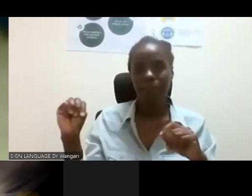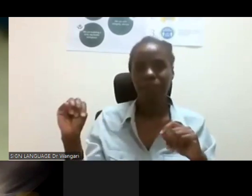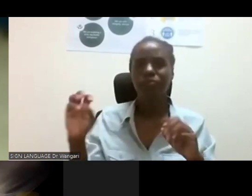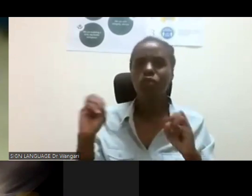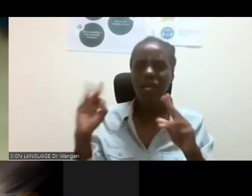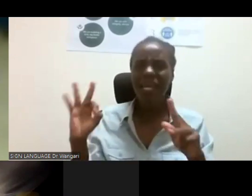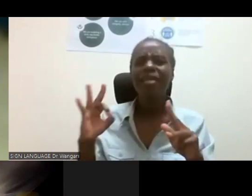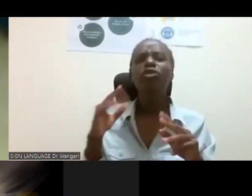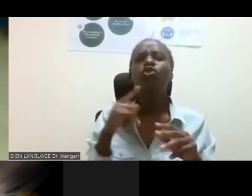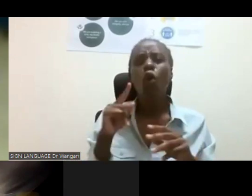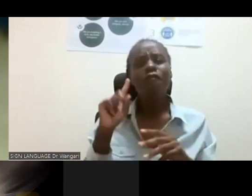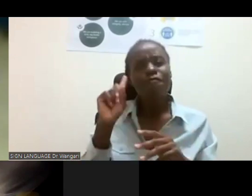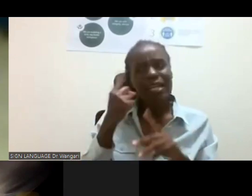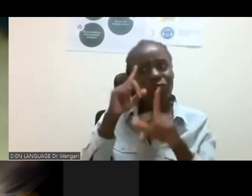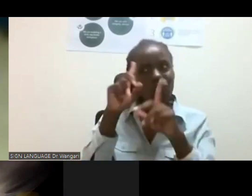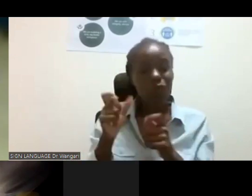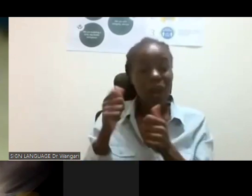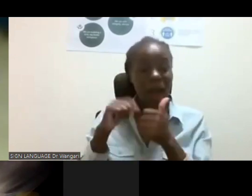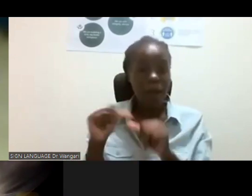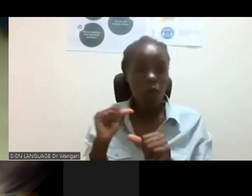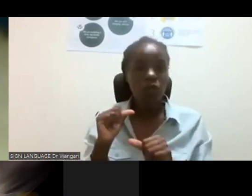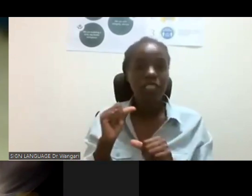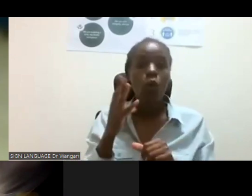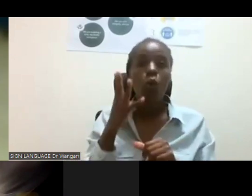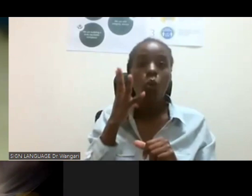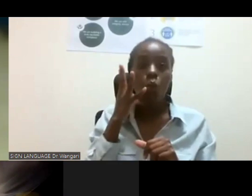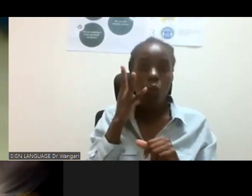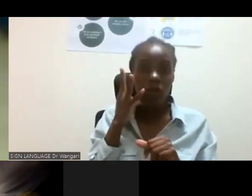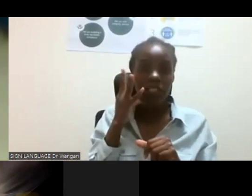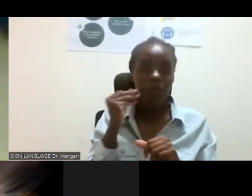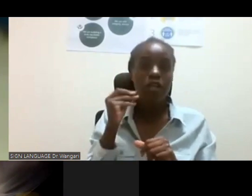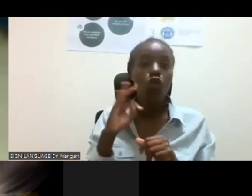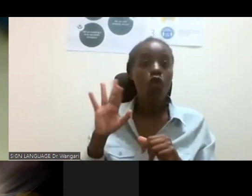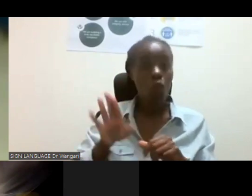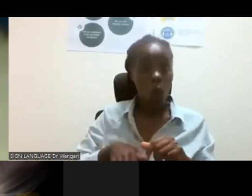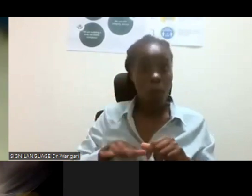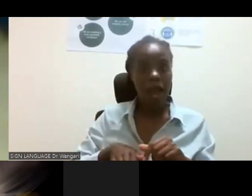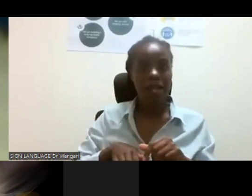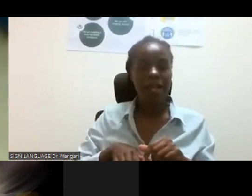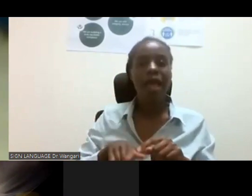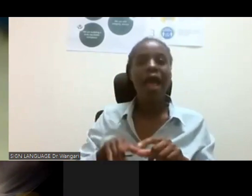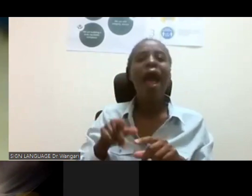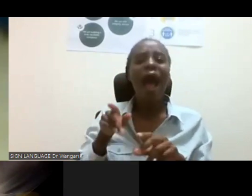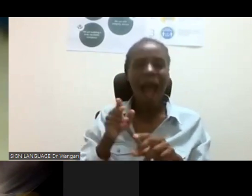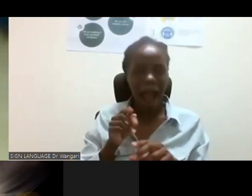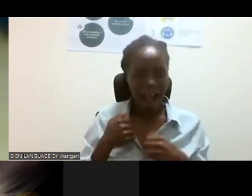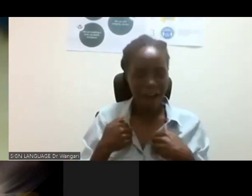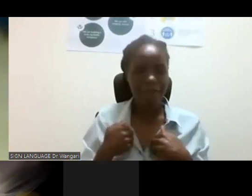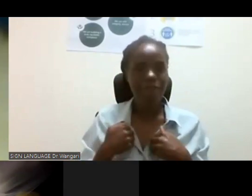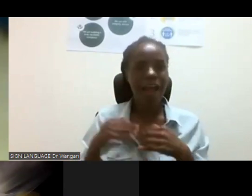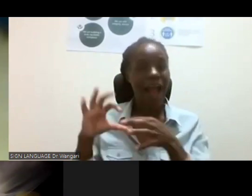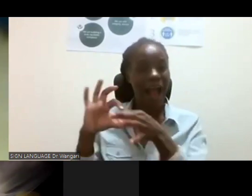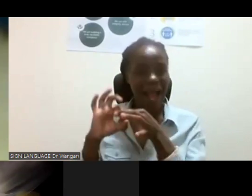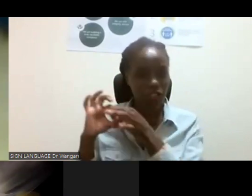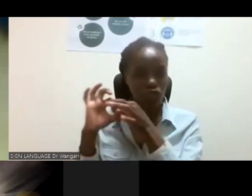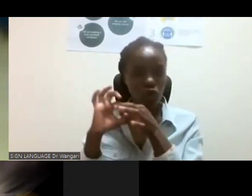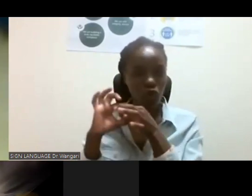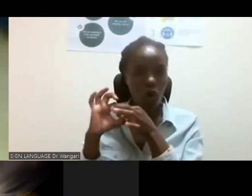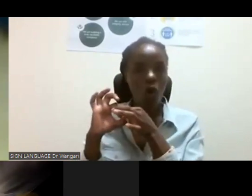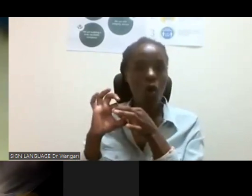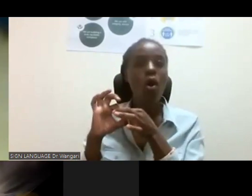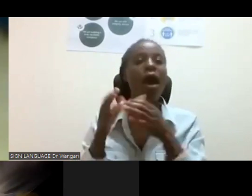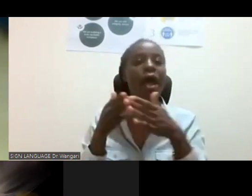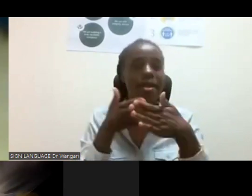face social cultural barrier while seeking particularly cultural taboos